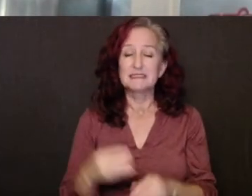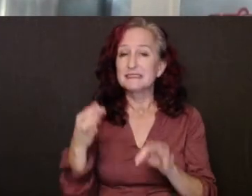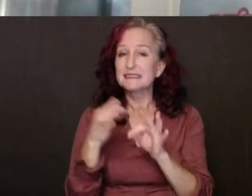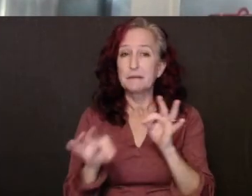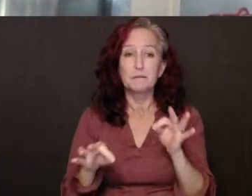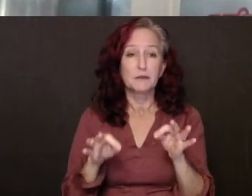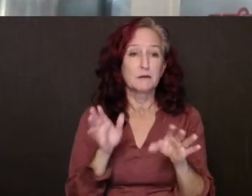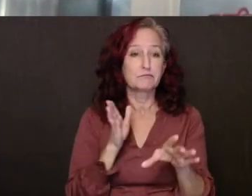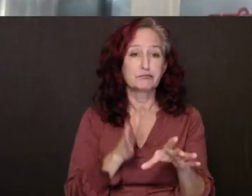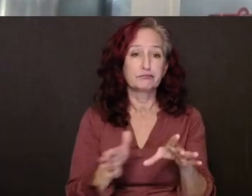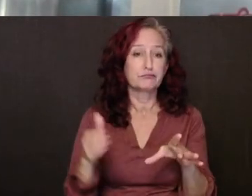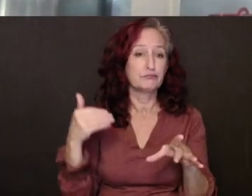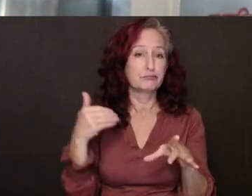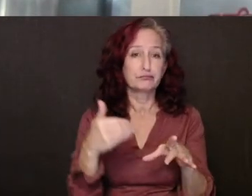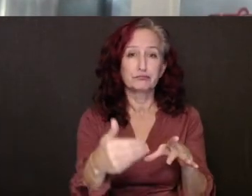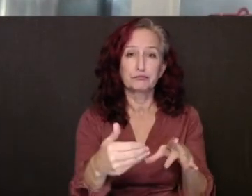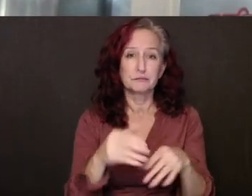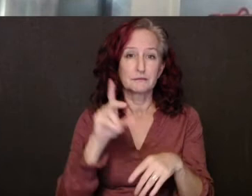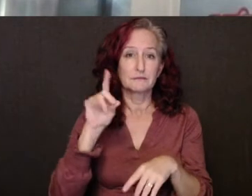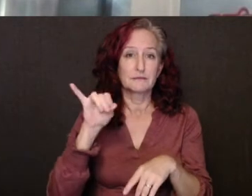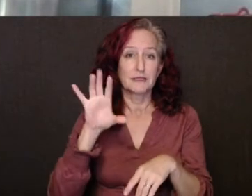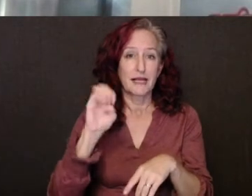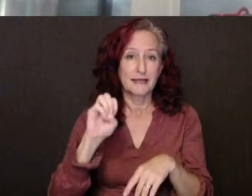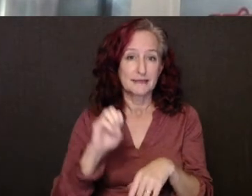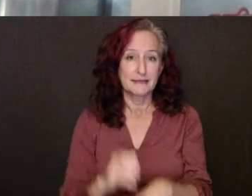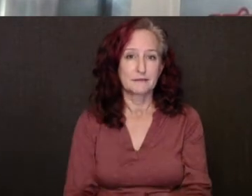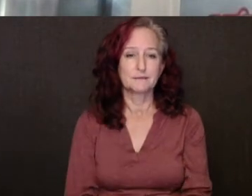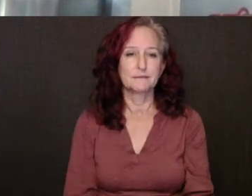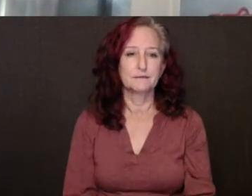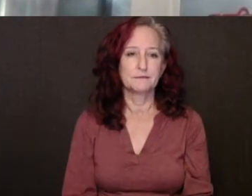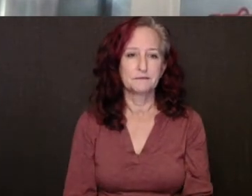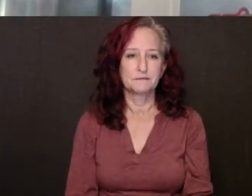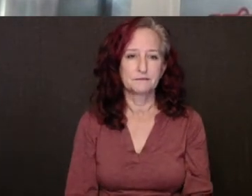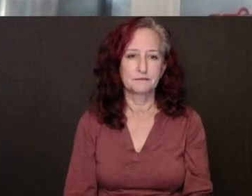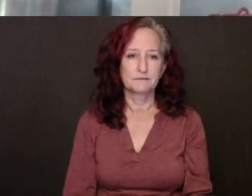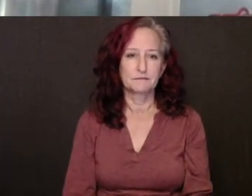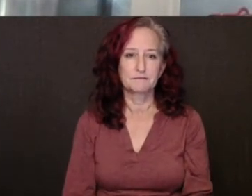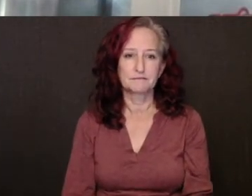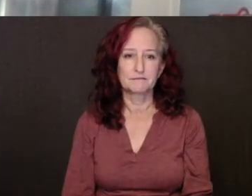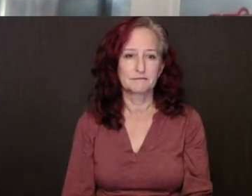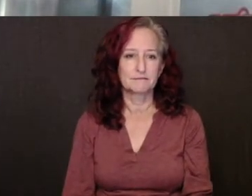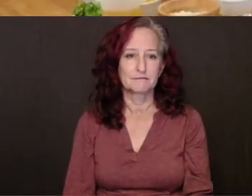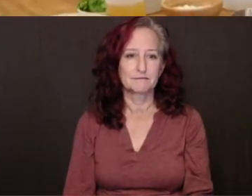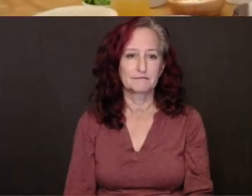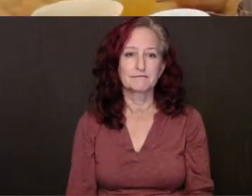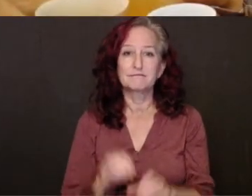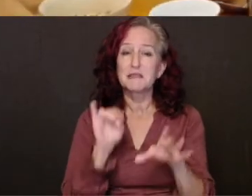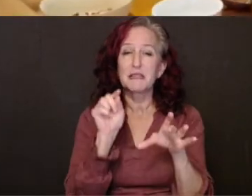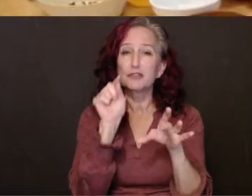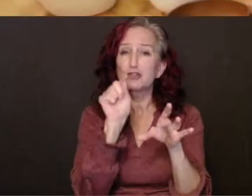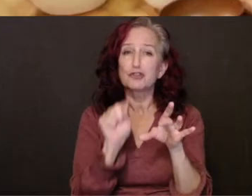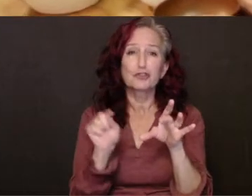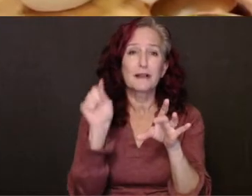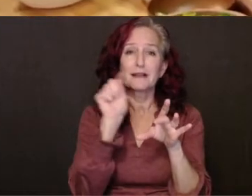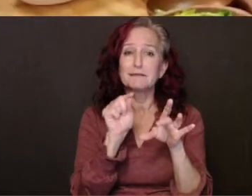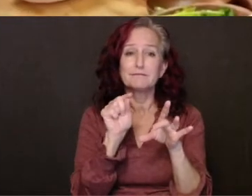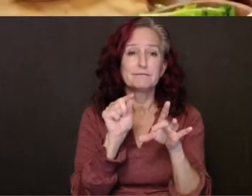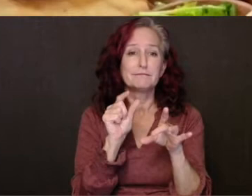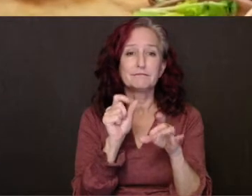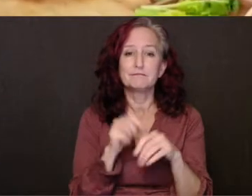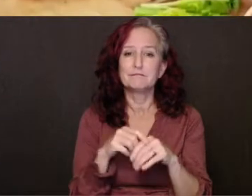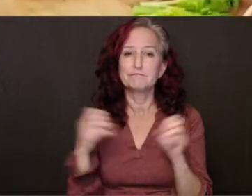2. If we had to go by cup-wise, a cup of diced carrots, okay? So I'm just going to simple dice